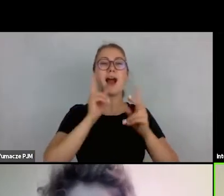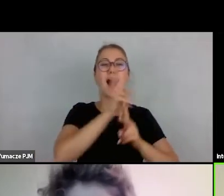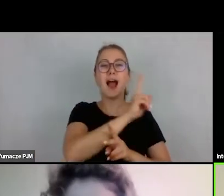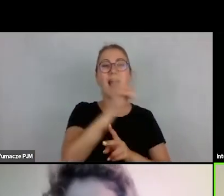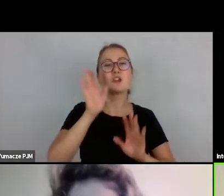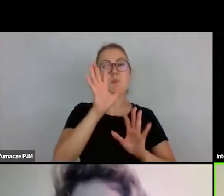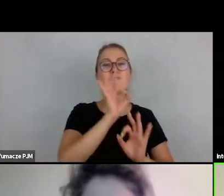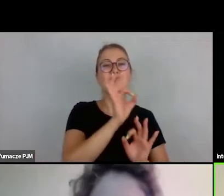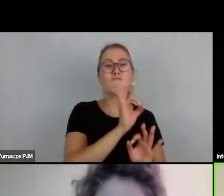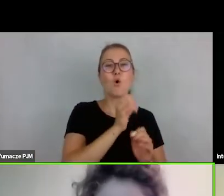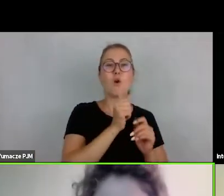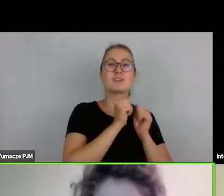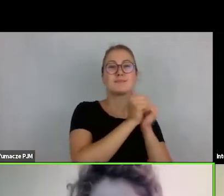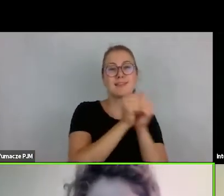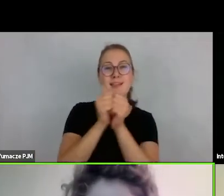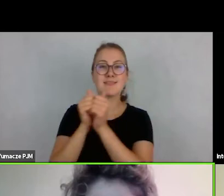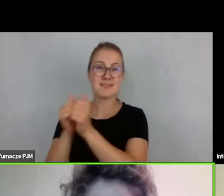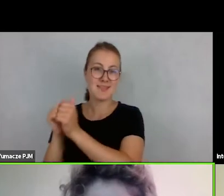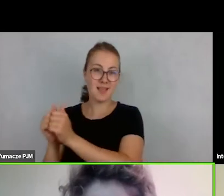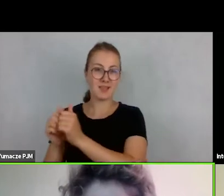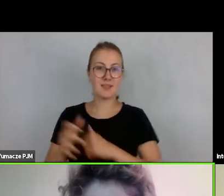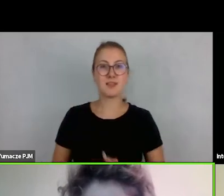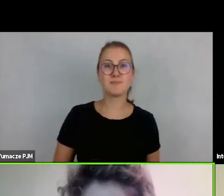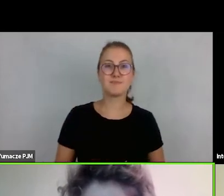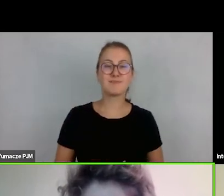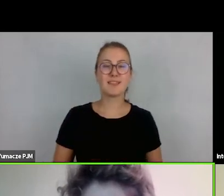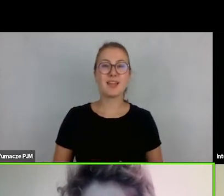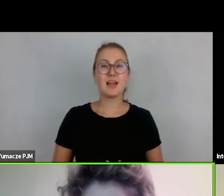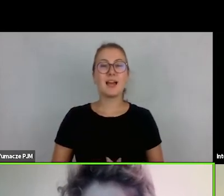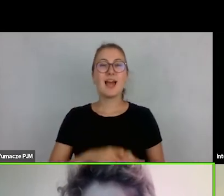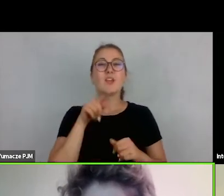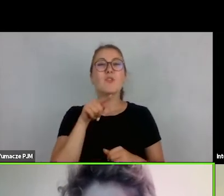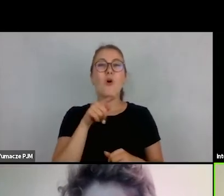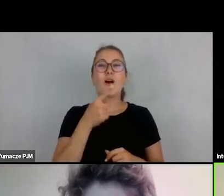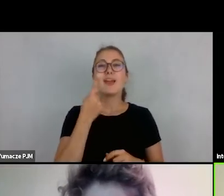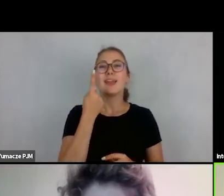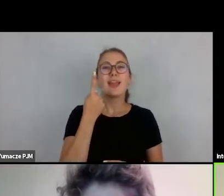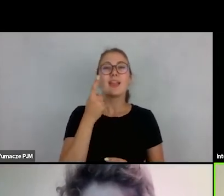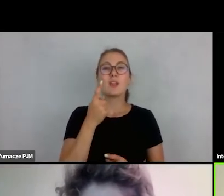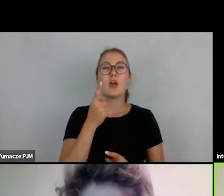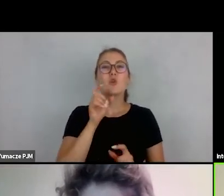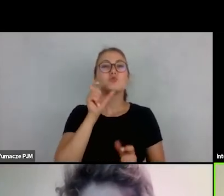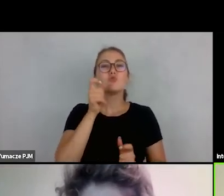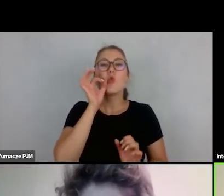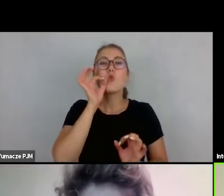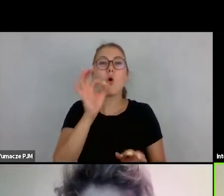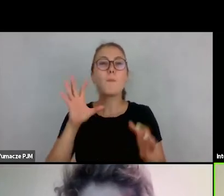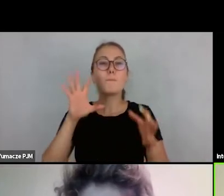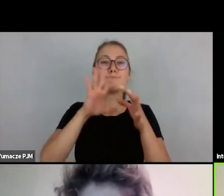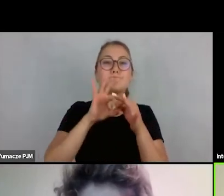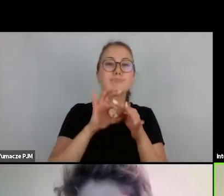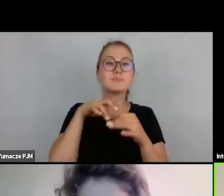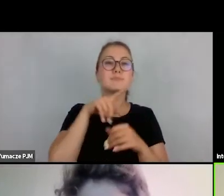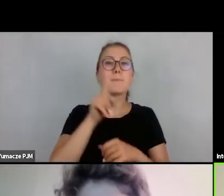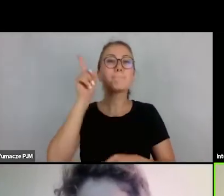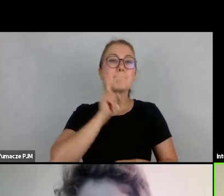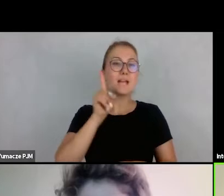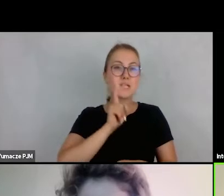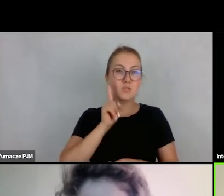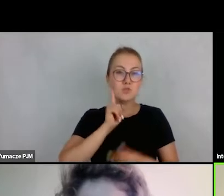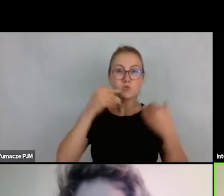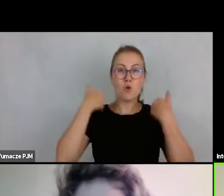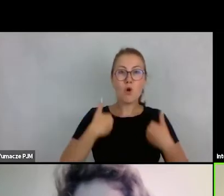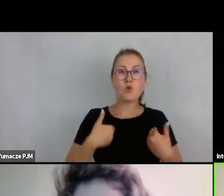right? And I think the world in which we're living is saying, you know, women and men can be fit and strong. And